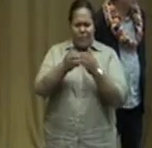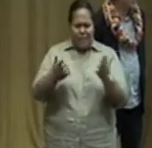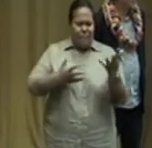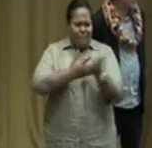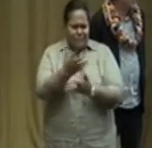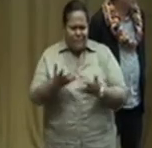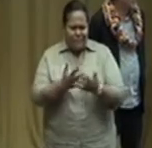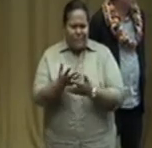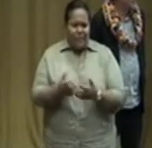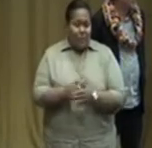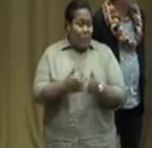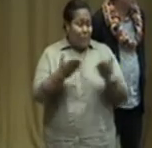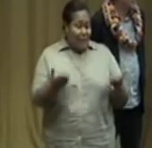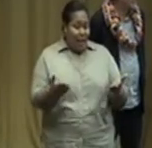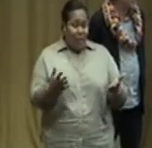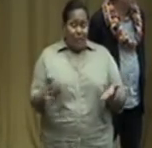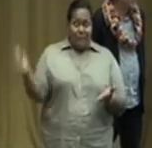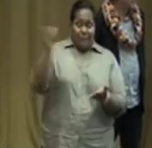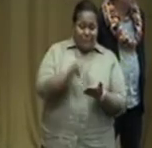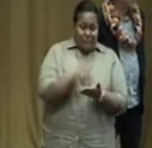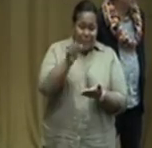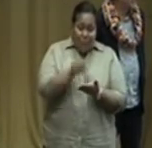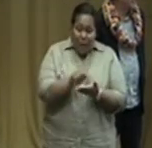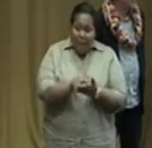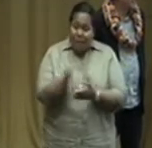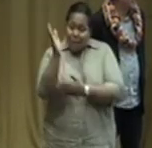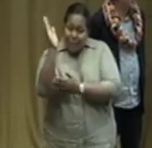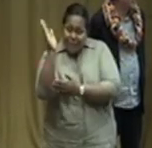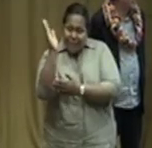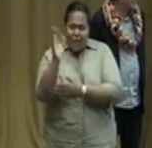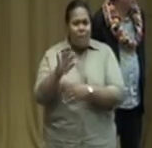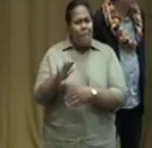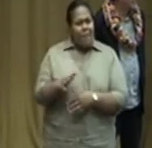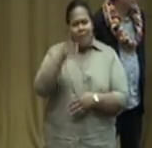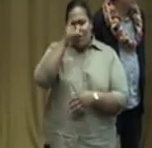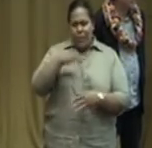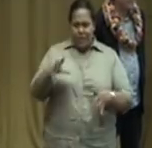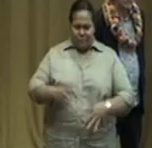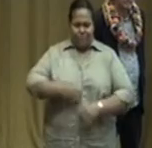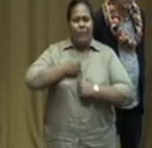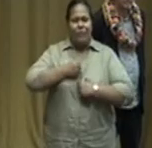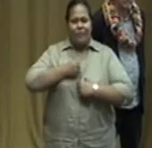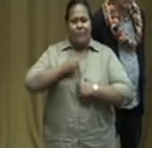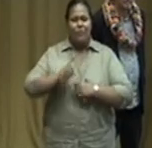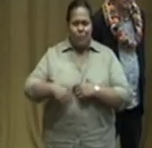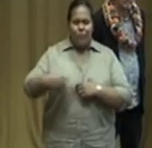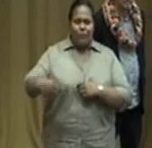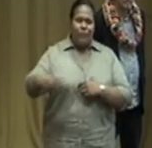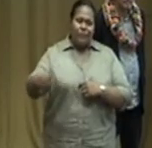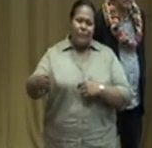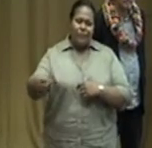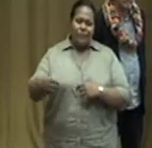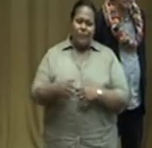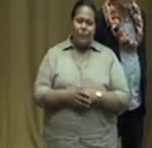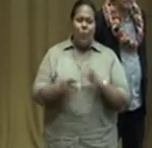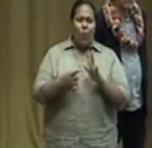Wayne's talk and presence here in Suva will help us to regain some momentum on this area and move in an area I think is critical for the